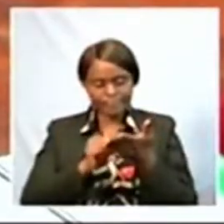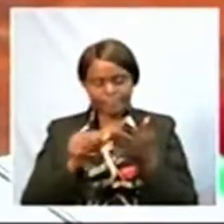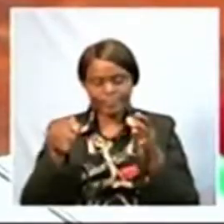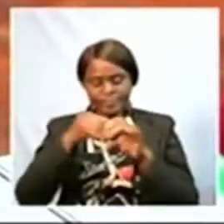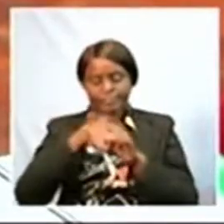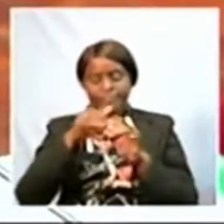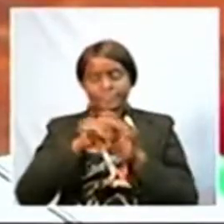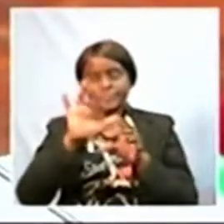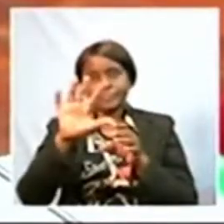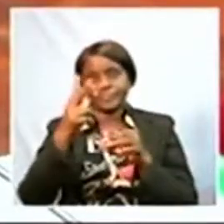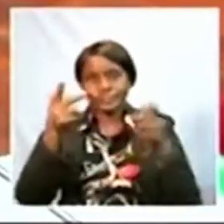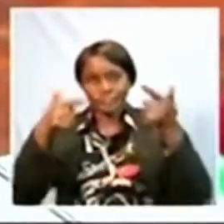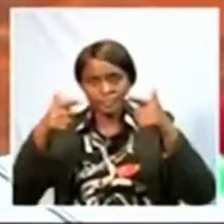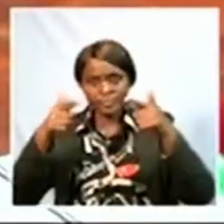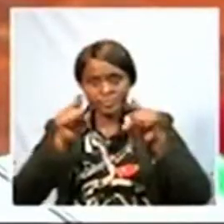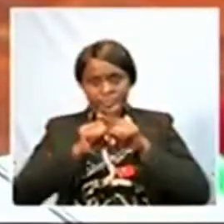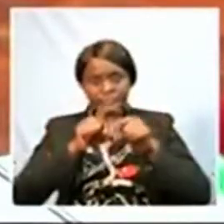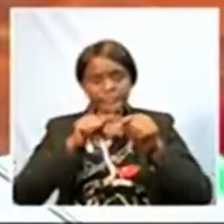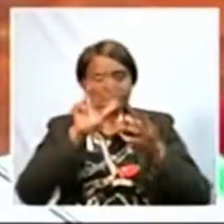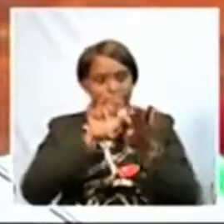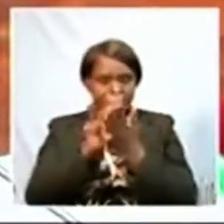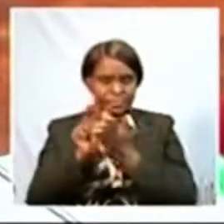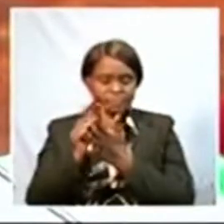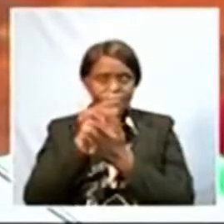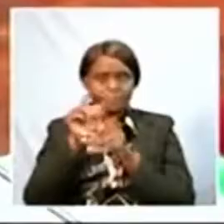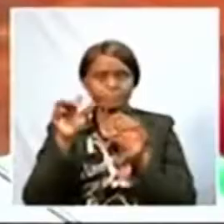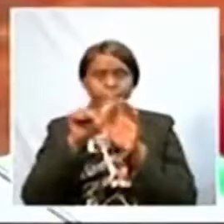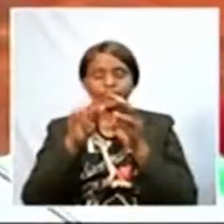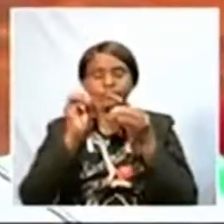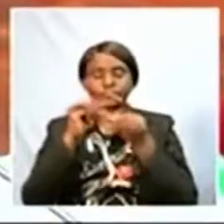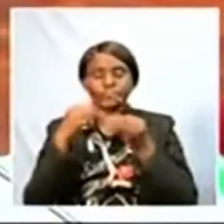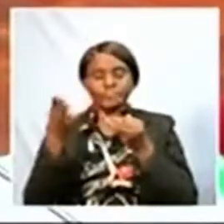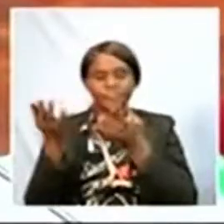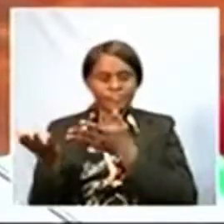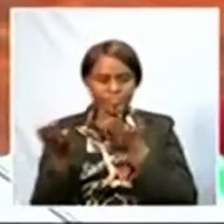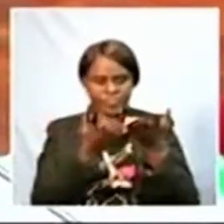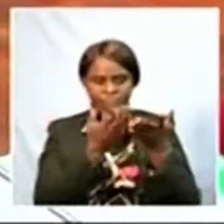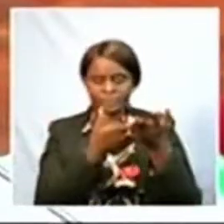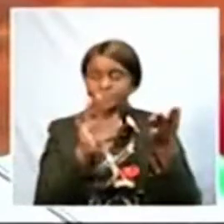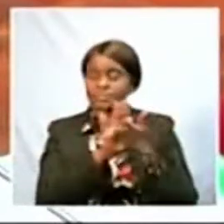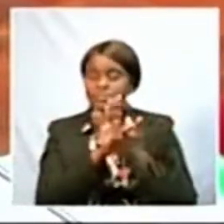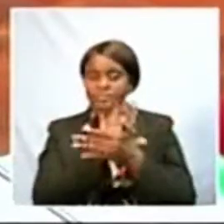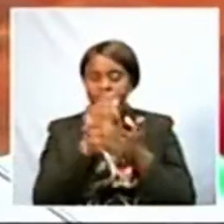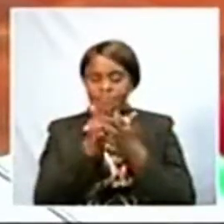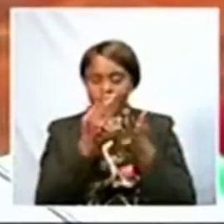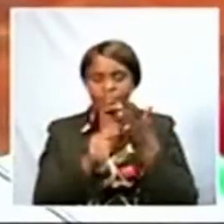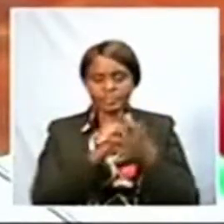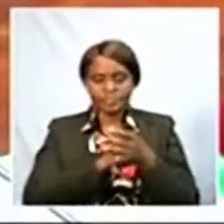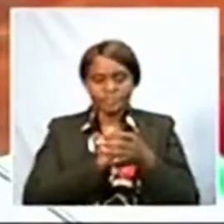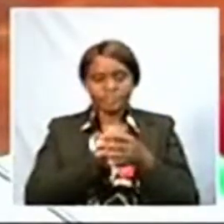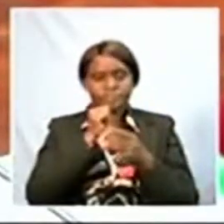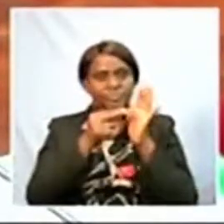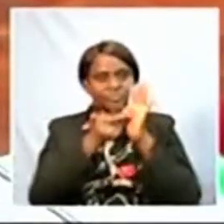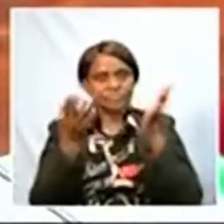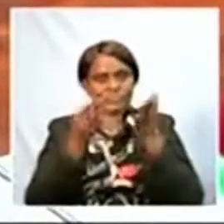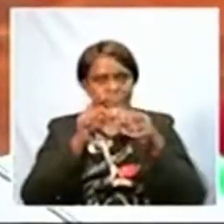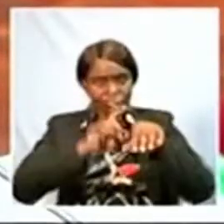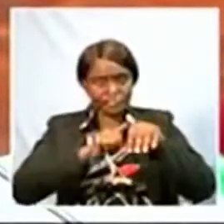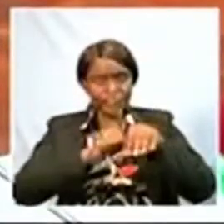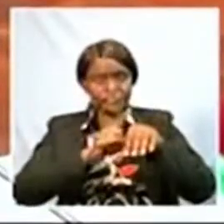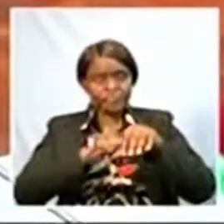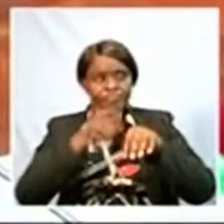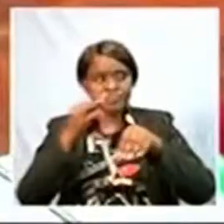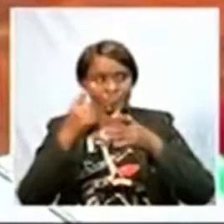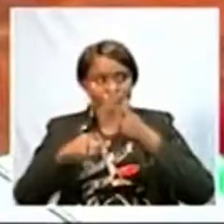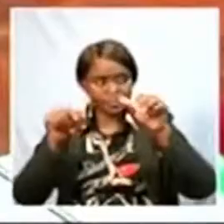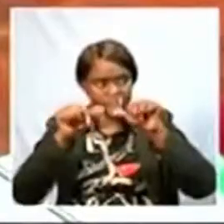camera and countersigned. In addition, the delivery documents were regrettably not availed at the time